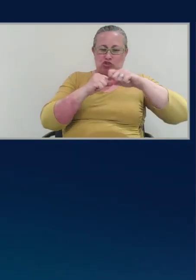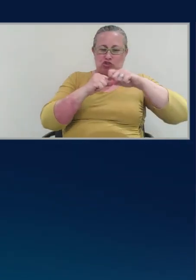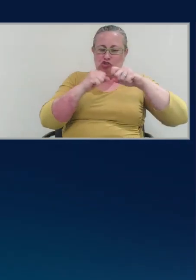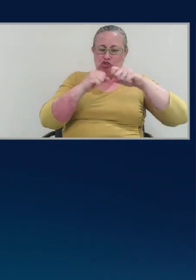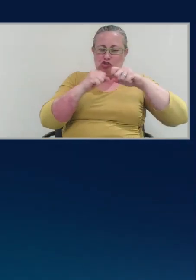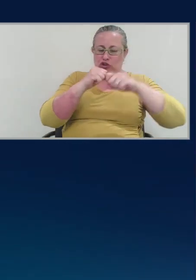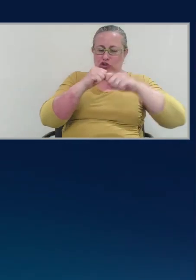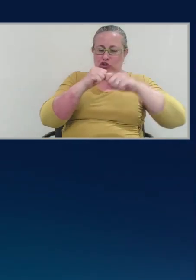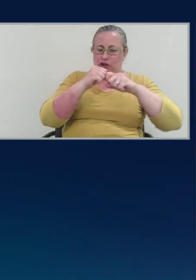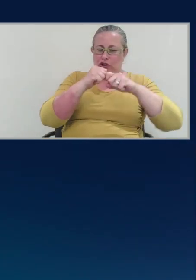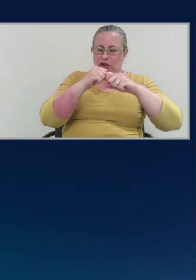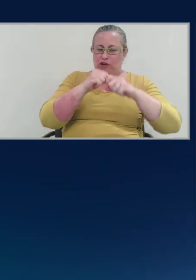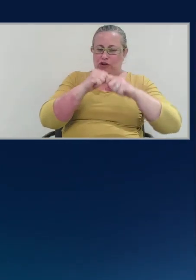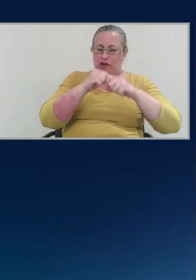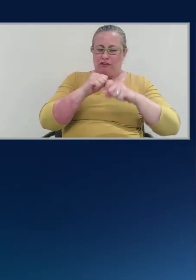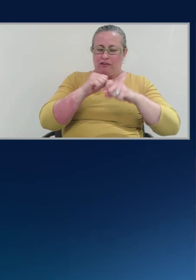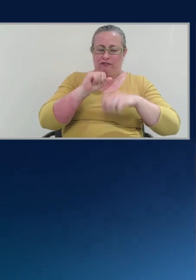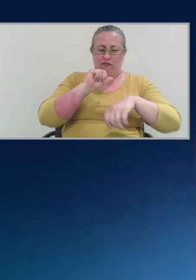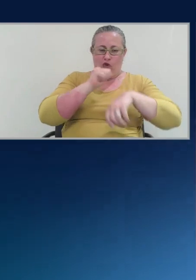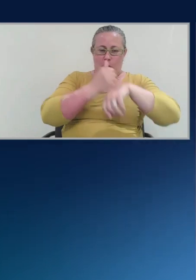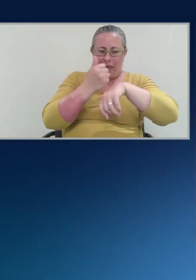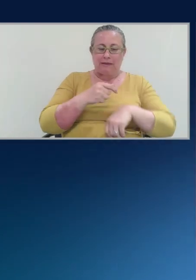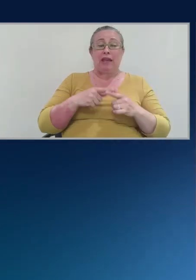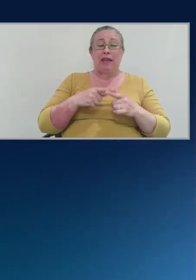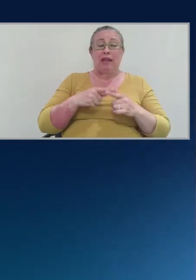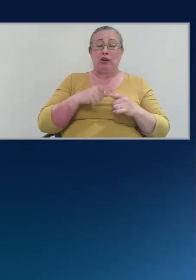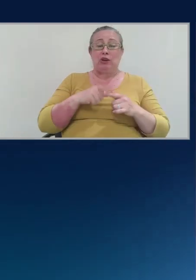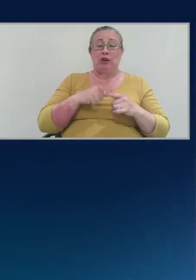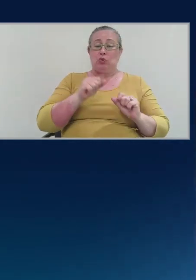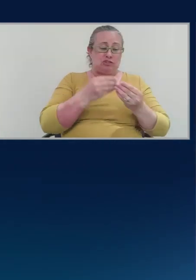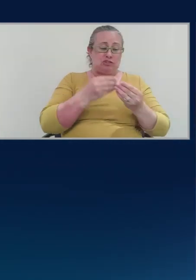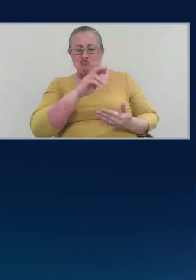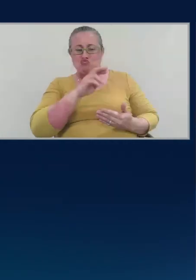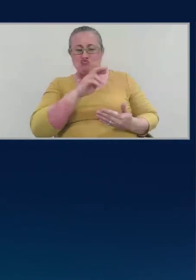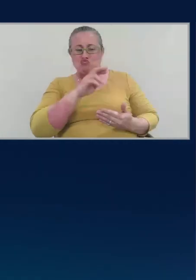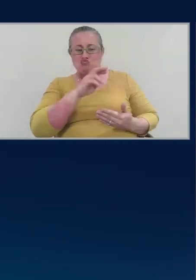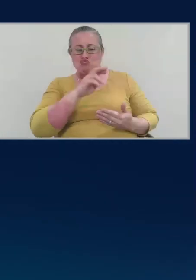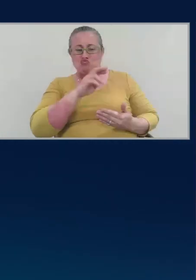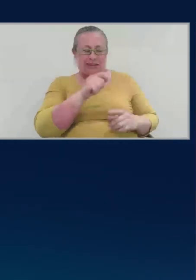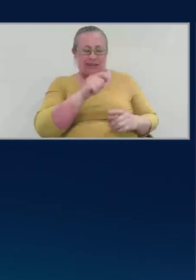problem. Like, for Okay. instance, you know, you got all this raw sales data coming in from different